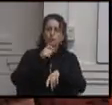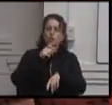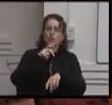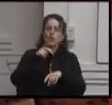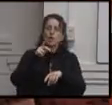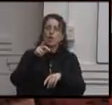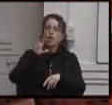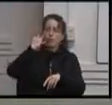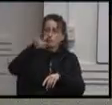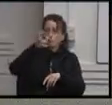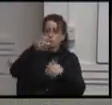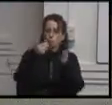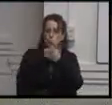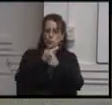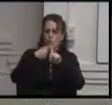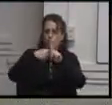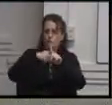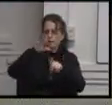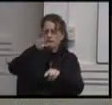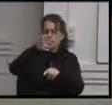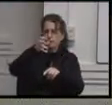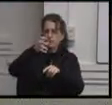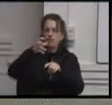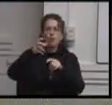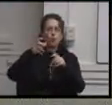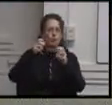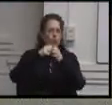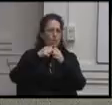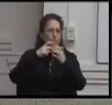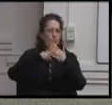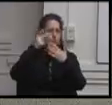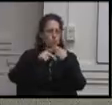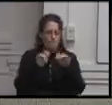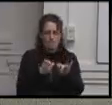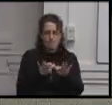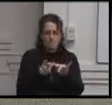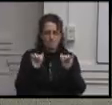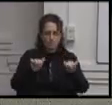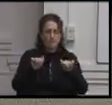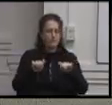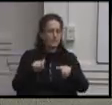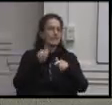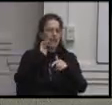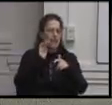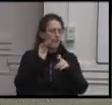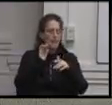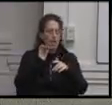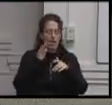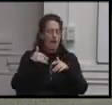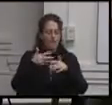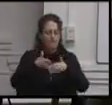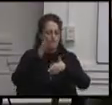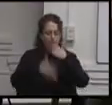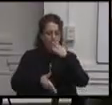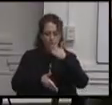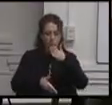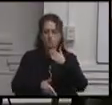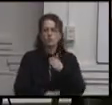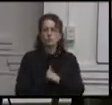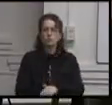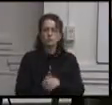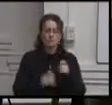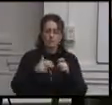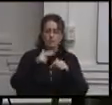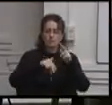you? Aren't they already? Not yet. Or wasn't that? It's in process. It's in process. Yeah, I knew that. Because right now the temperature in the building